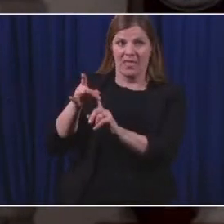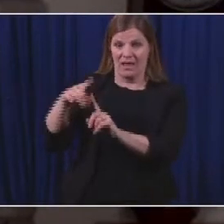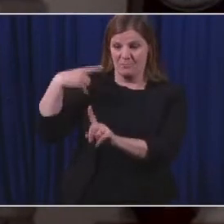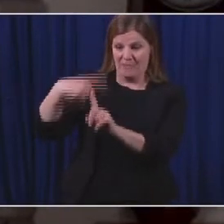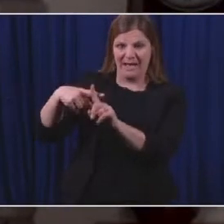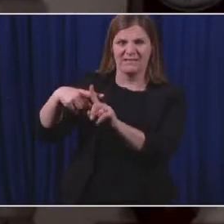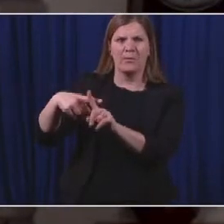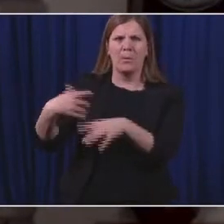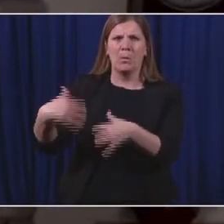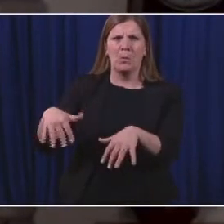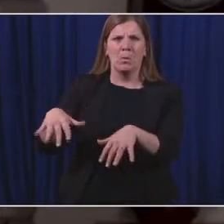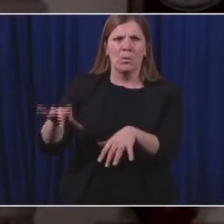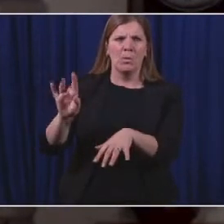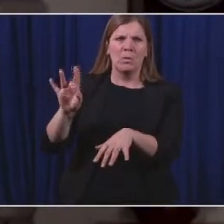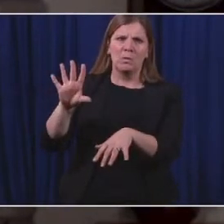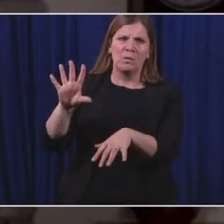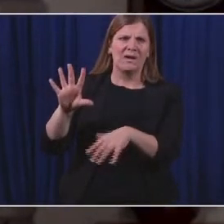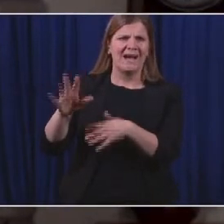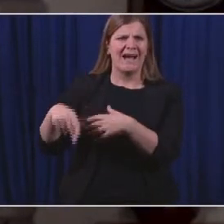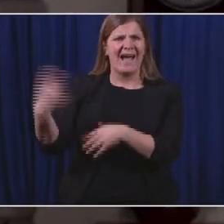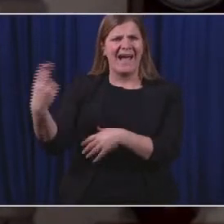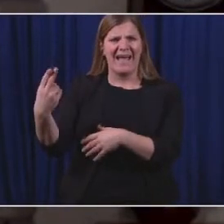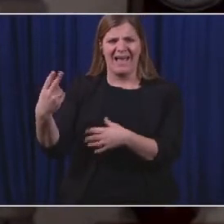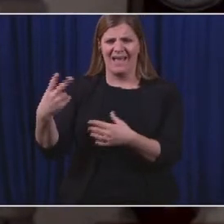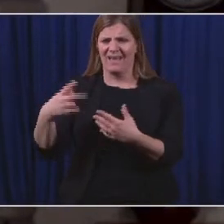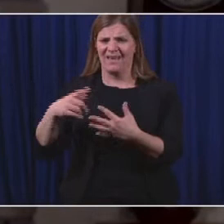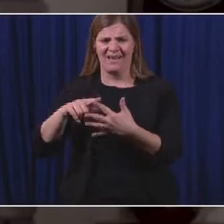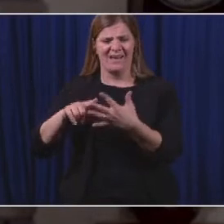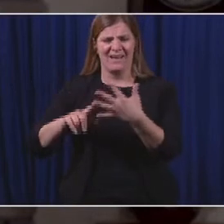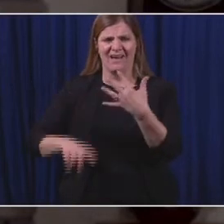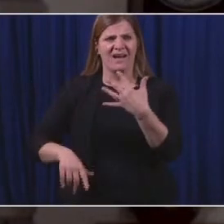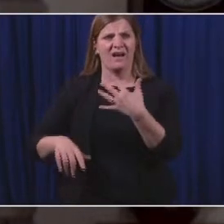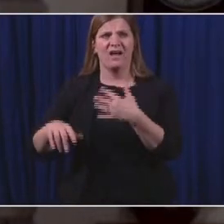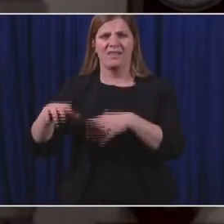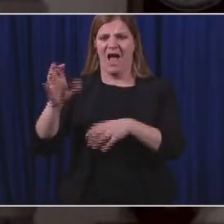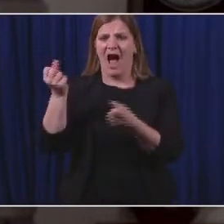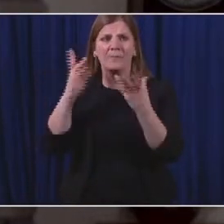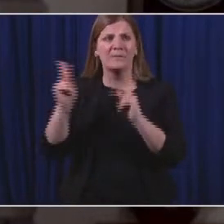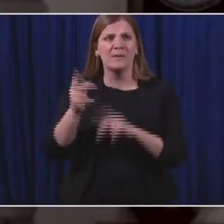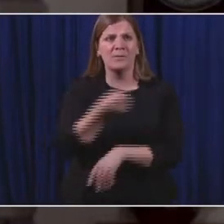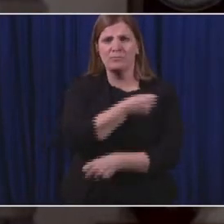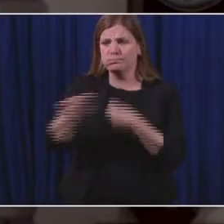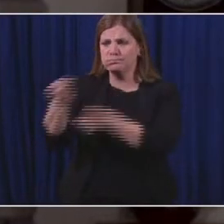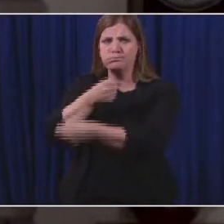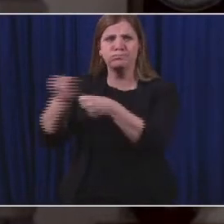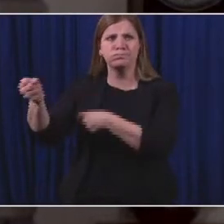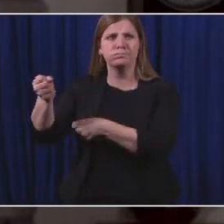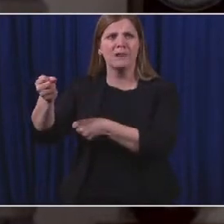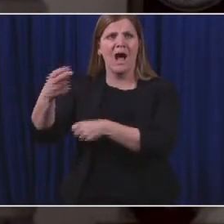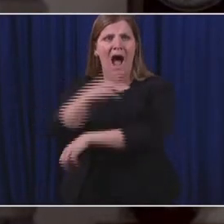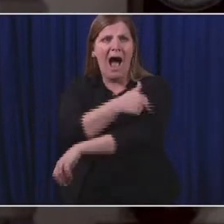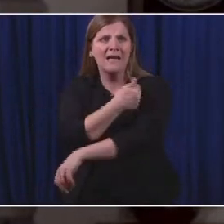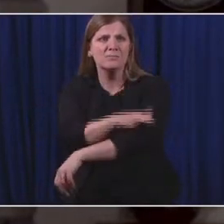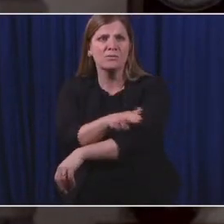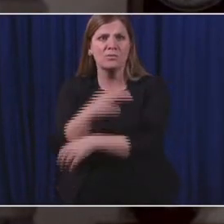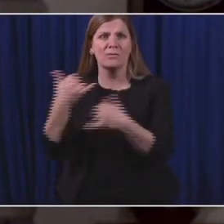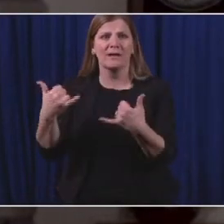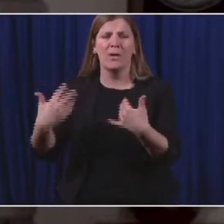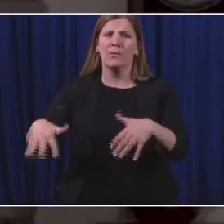is dangerously high. And the number of people that we have in the hospital because of COVID is dangerously high as